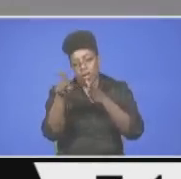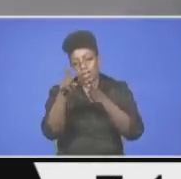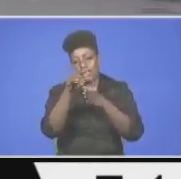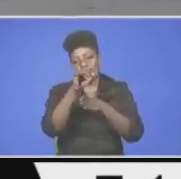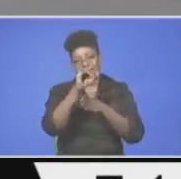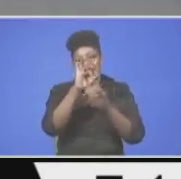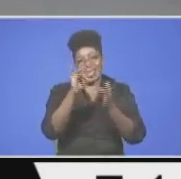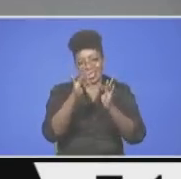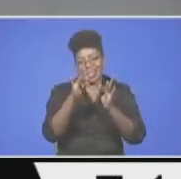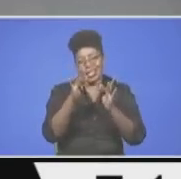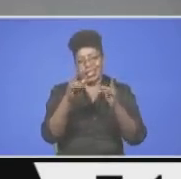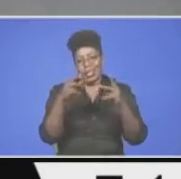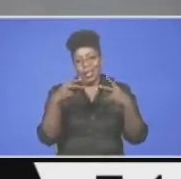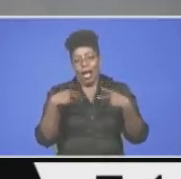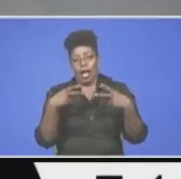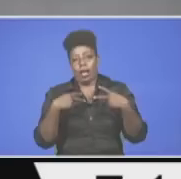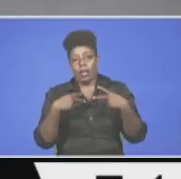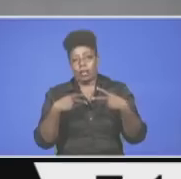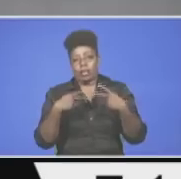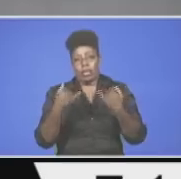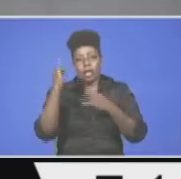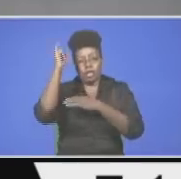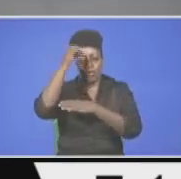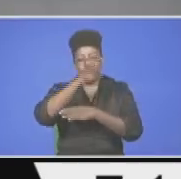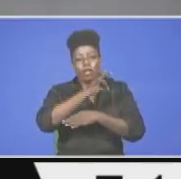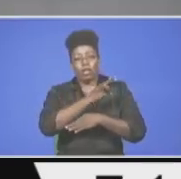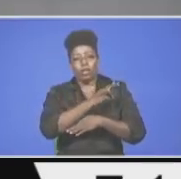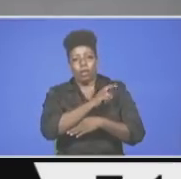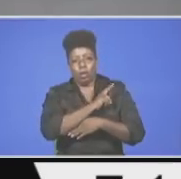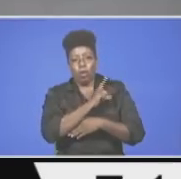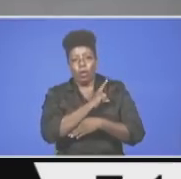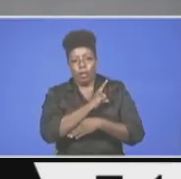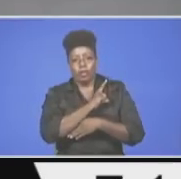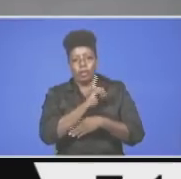provides. Education Minister, the Honorable Jeffrey Lloyd, addressed the issue.